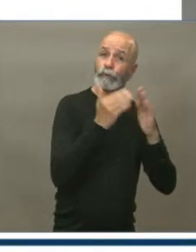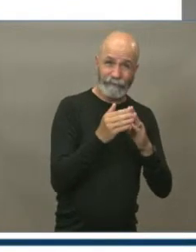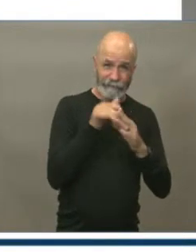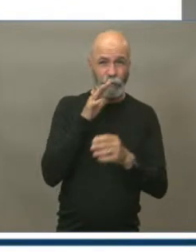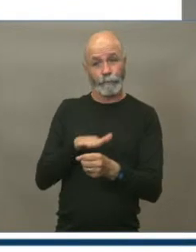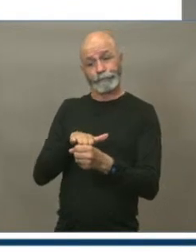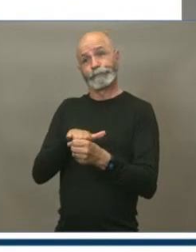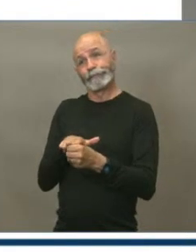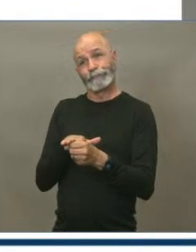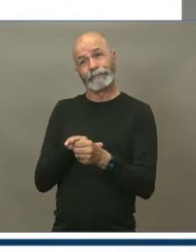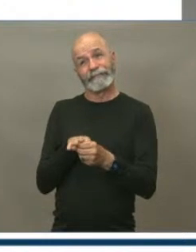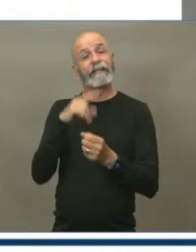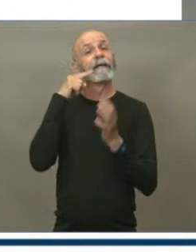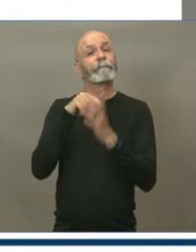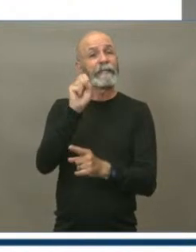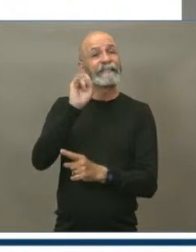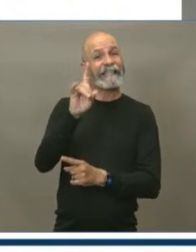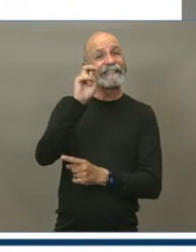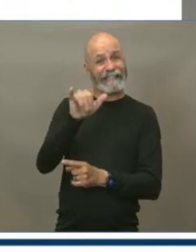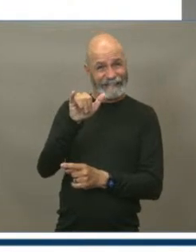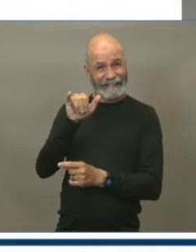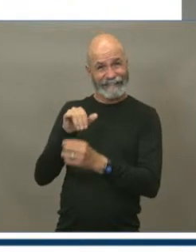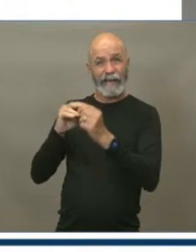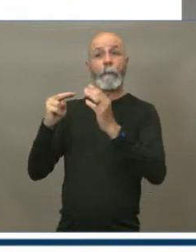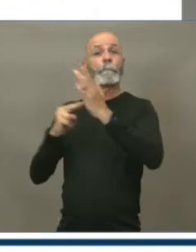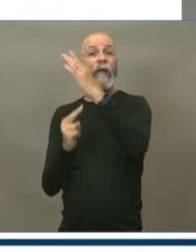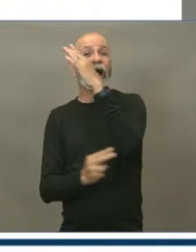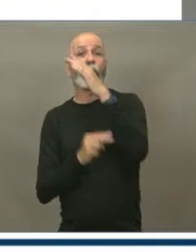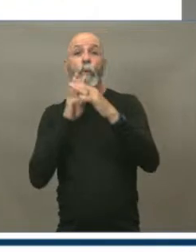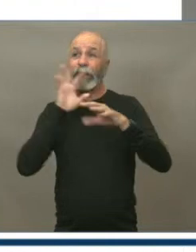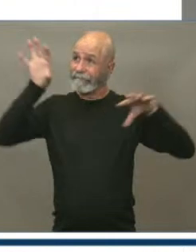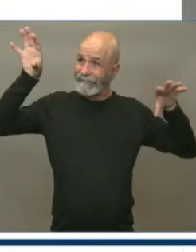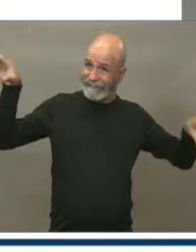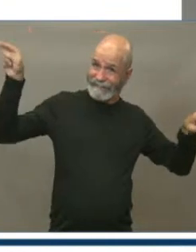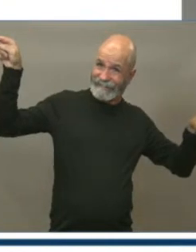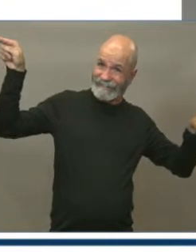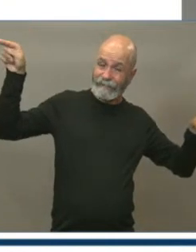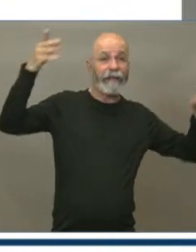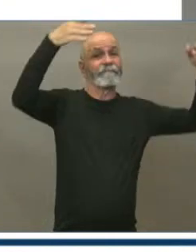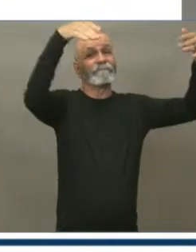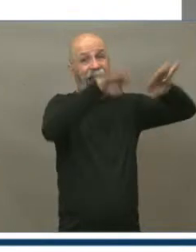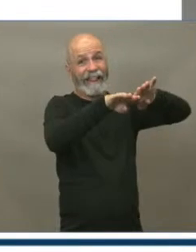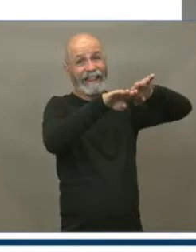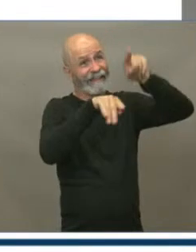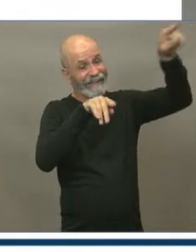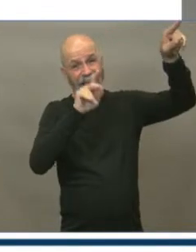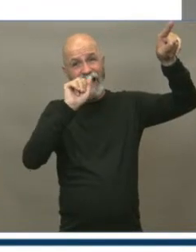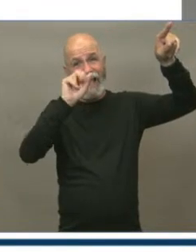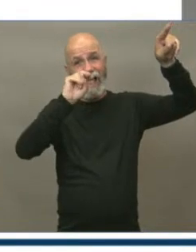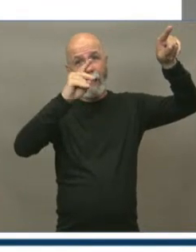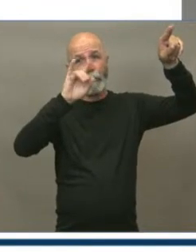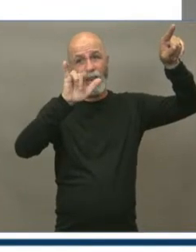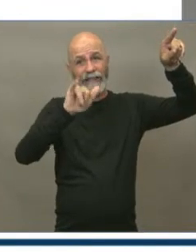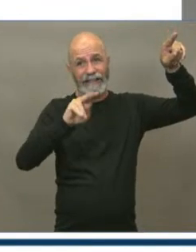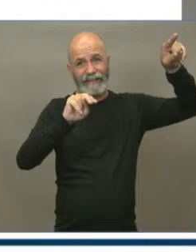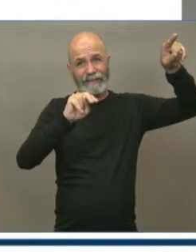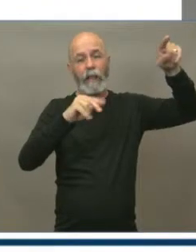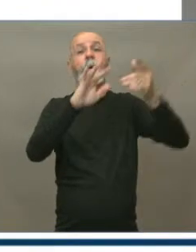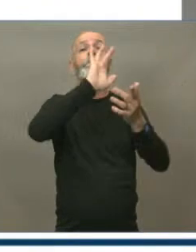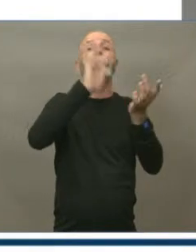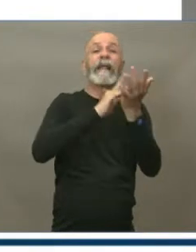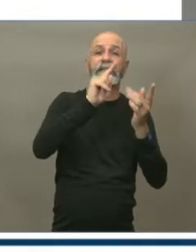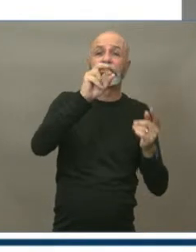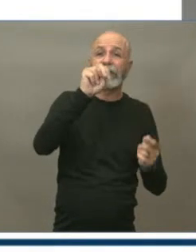area, the Bridgewater area, and the Annapolis Valley from Middleton to Kentville. And we will be doing broad testing in these areas